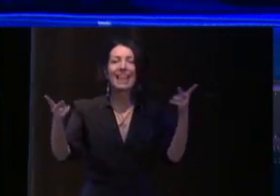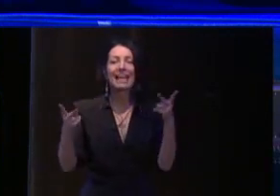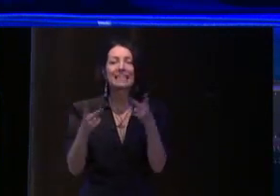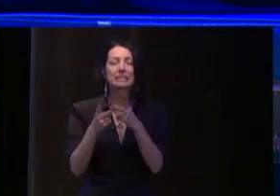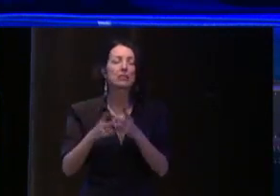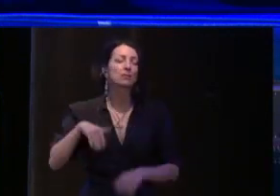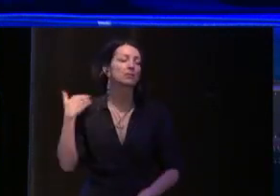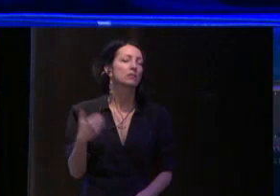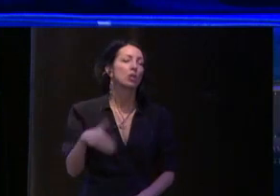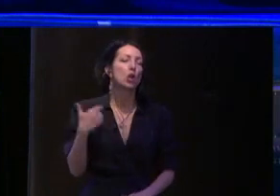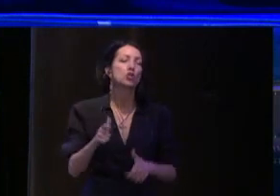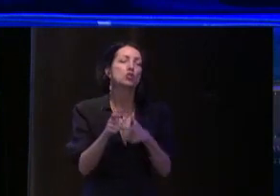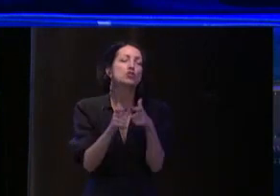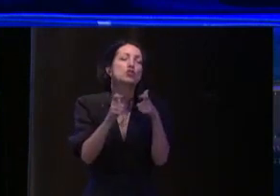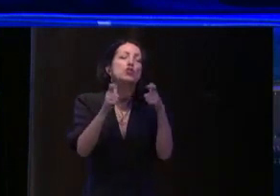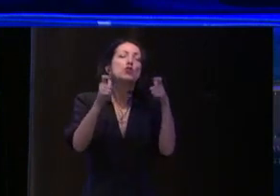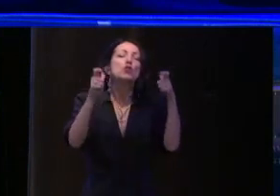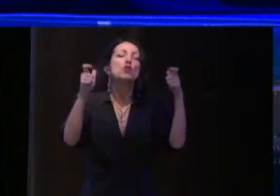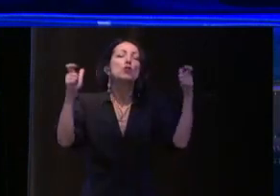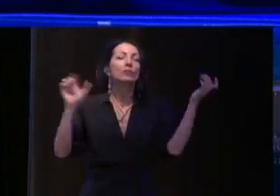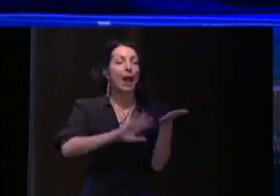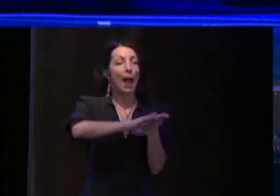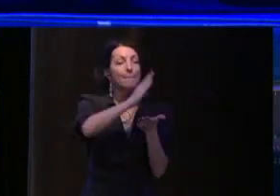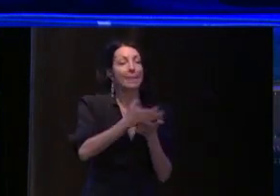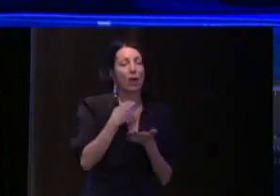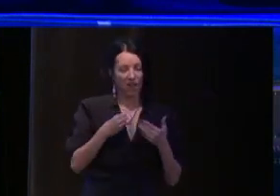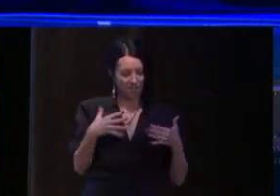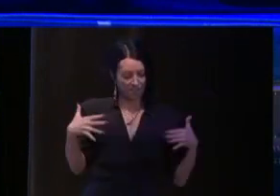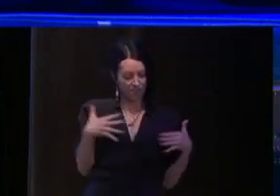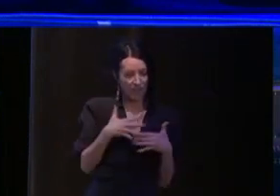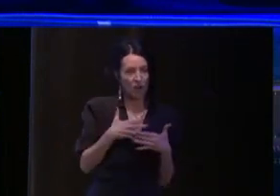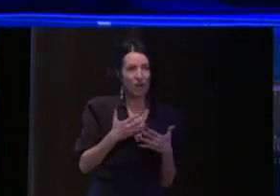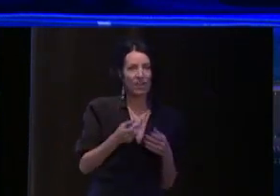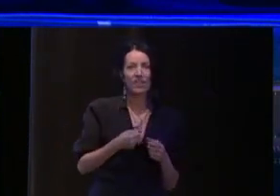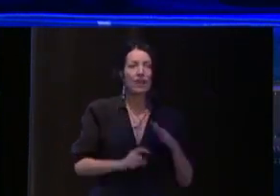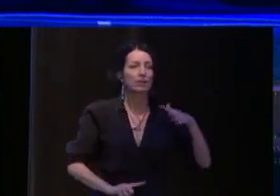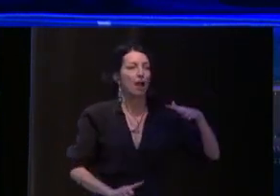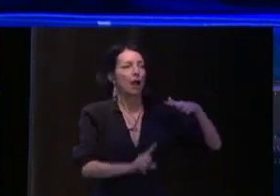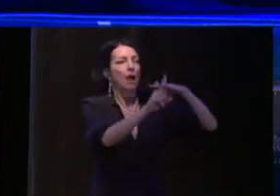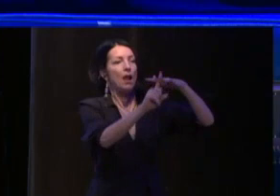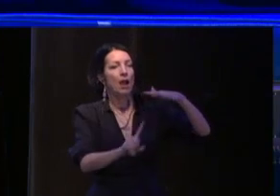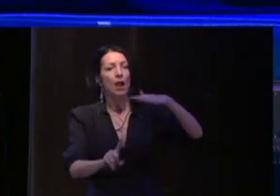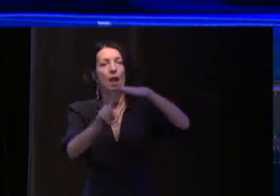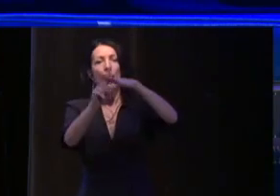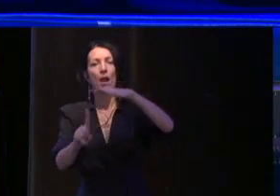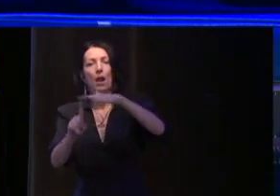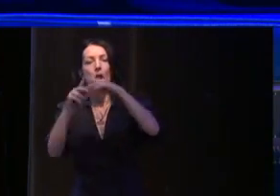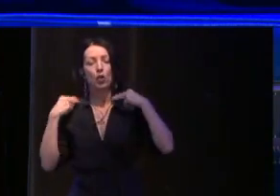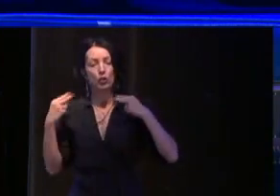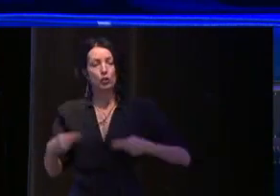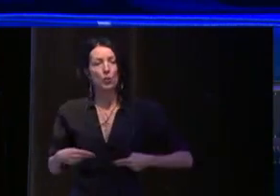a tremendous amount of fear that's moving through the human condition and exacerbated